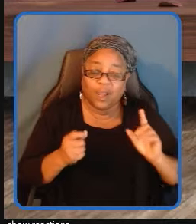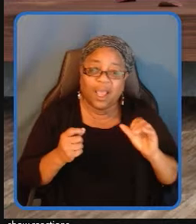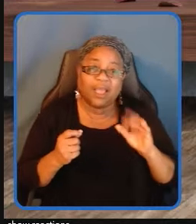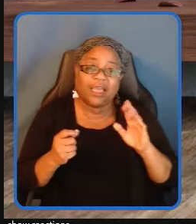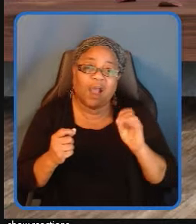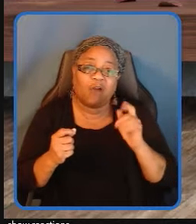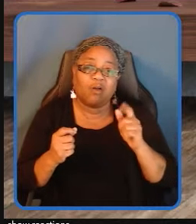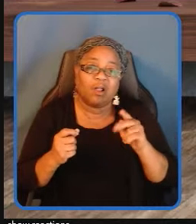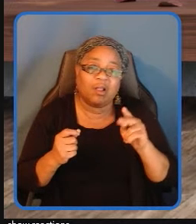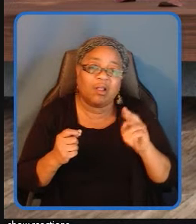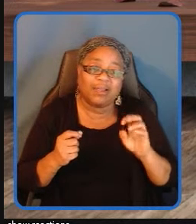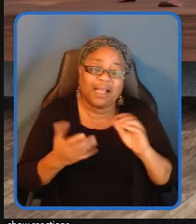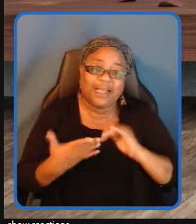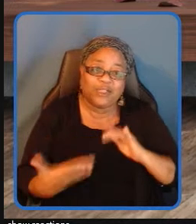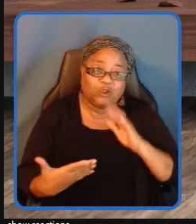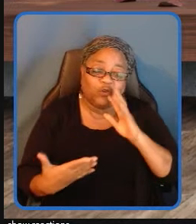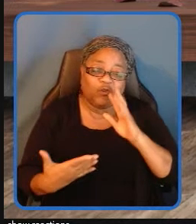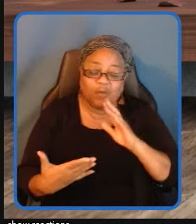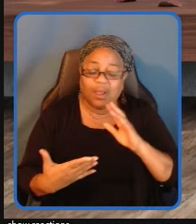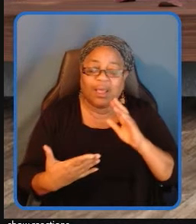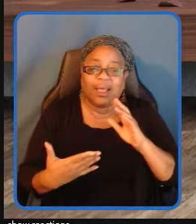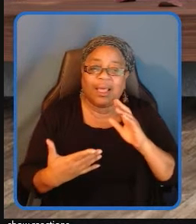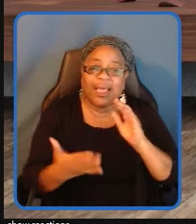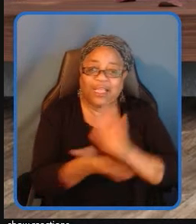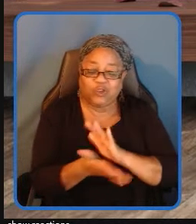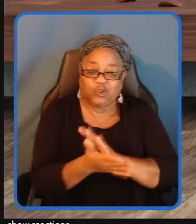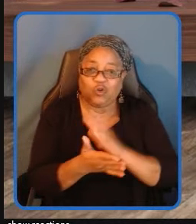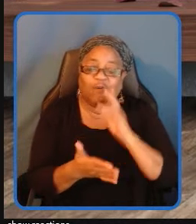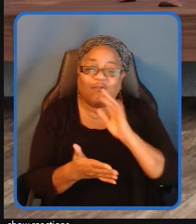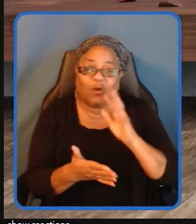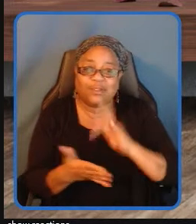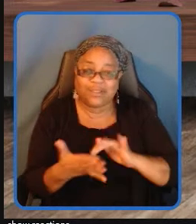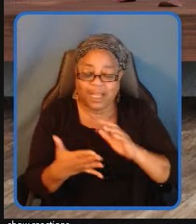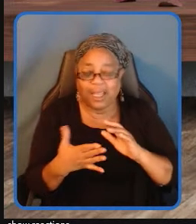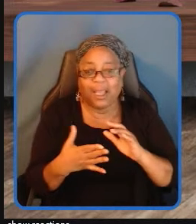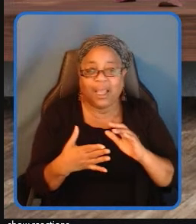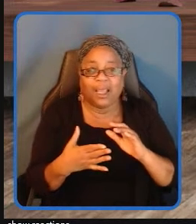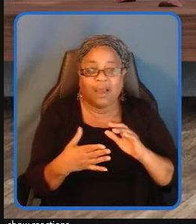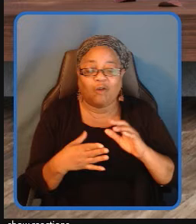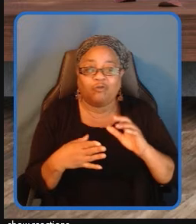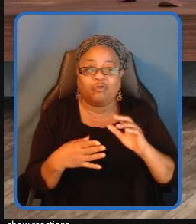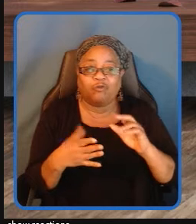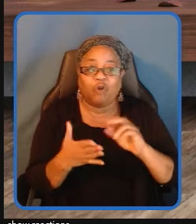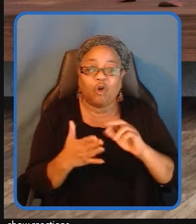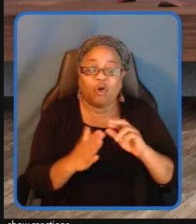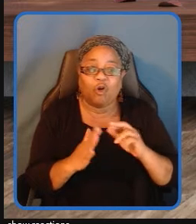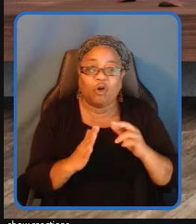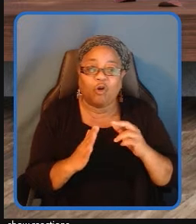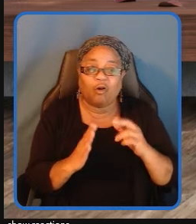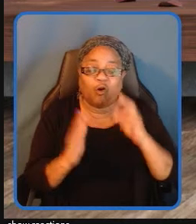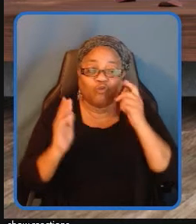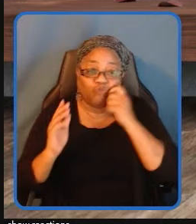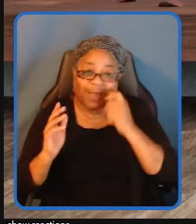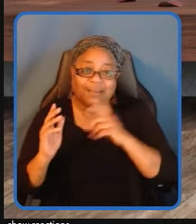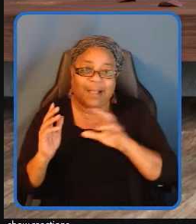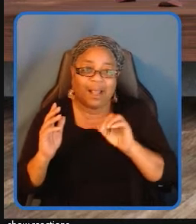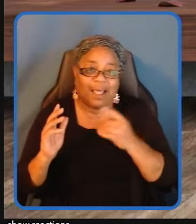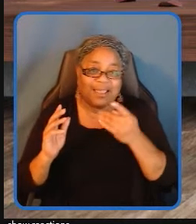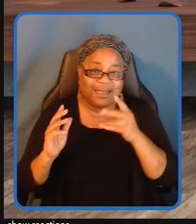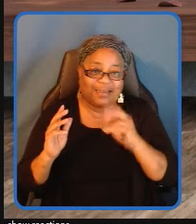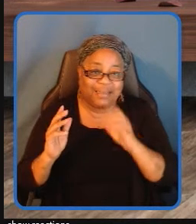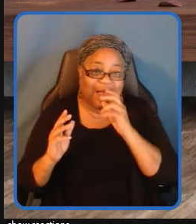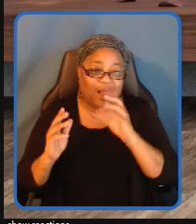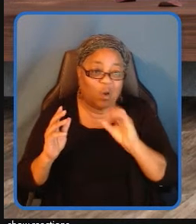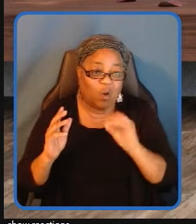Institute for the Study of Race and Ethnicity at The Ohio State University. And prior to that, the founder and director of